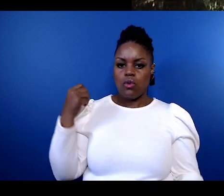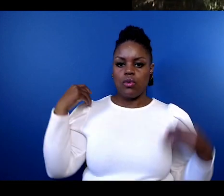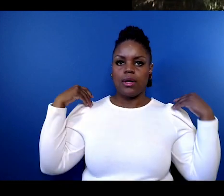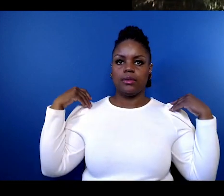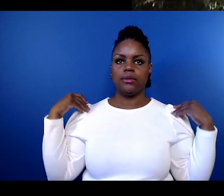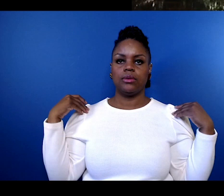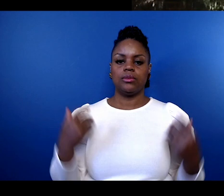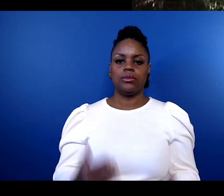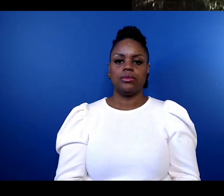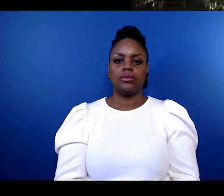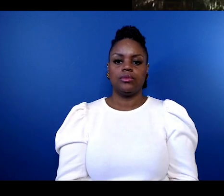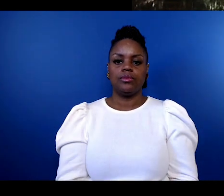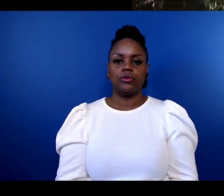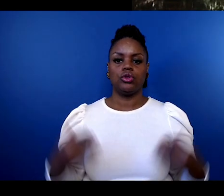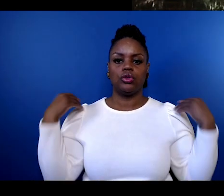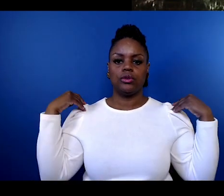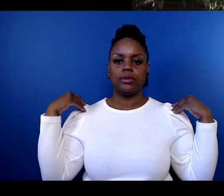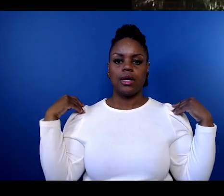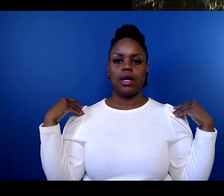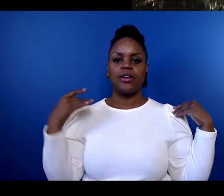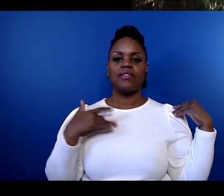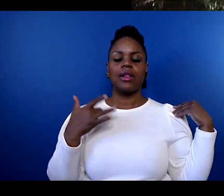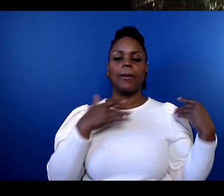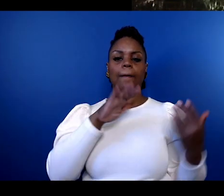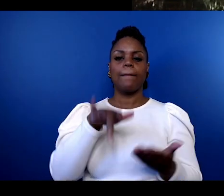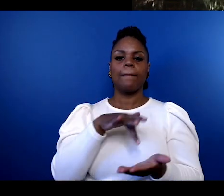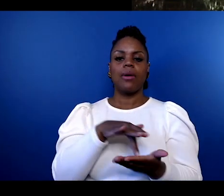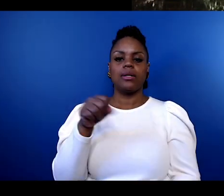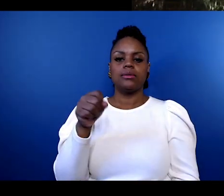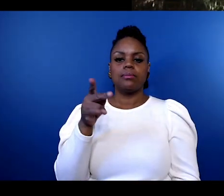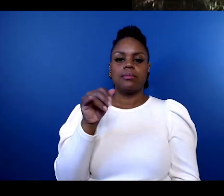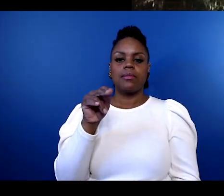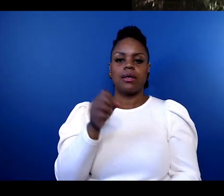down. From the middle of the spine up.